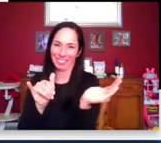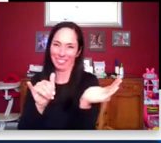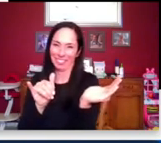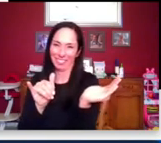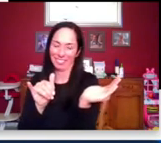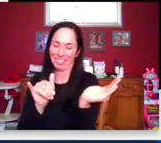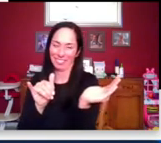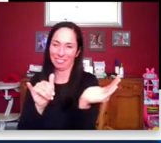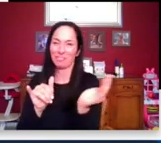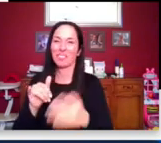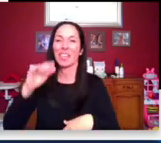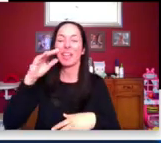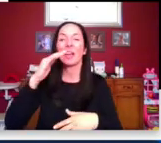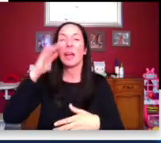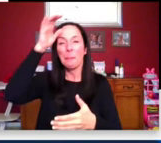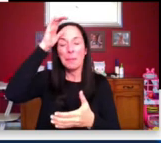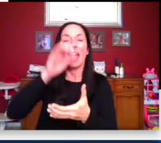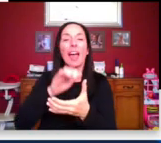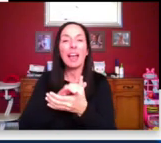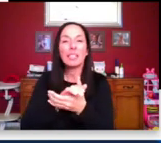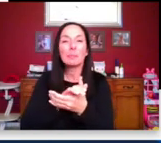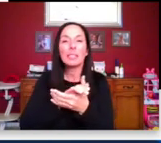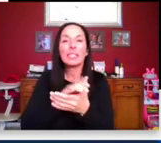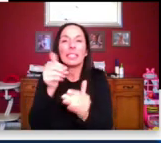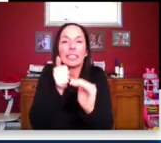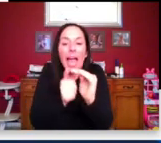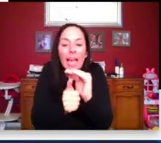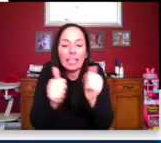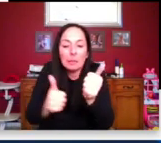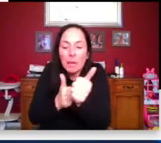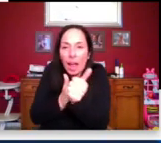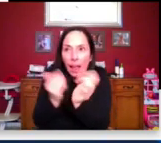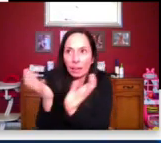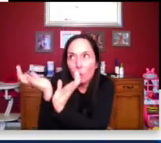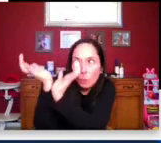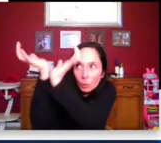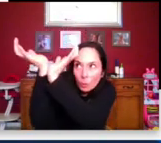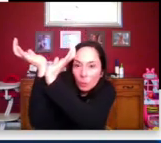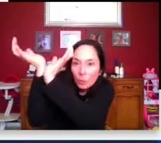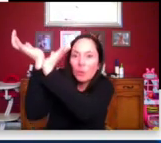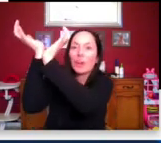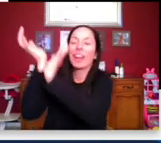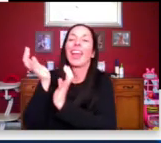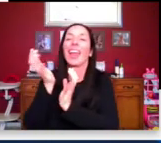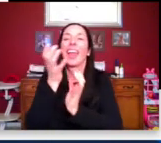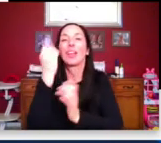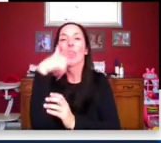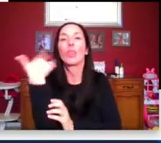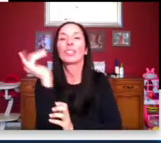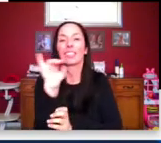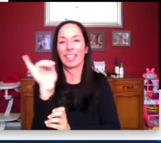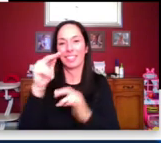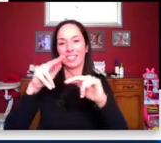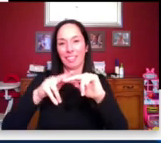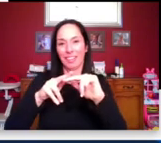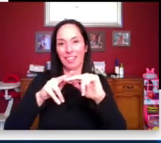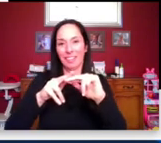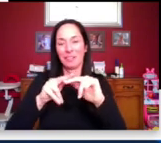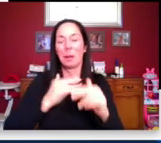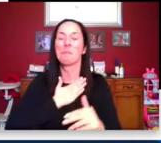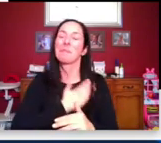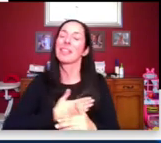the staircase, and it appears that she is sitting there. I've lined my hand up so it looks like she is sitting there. Please always be